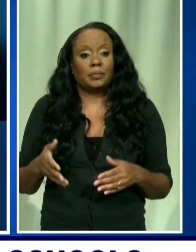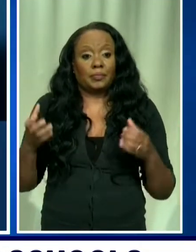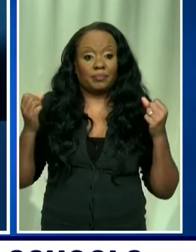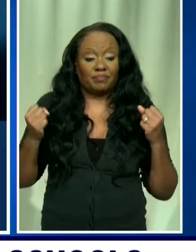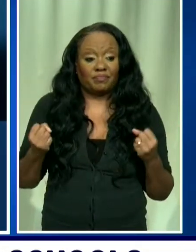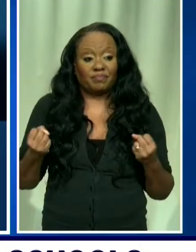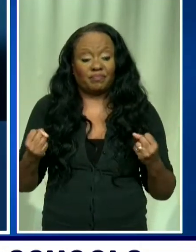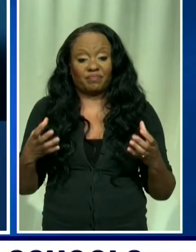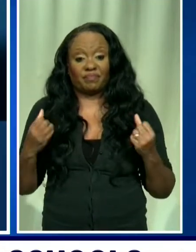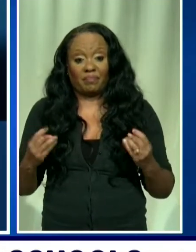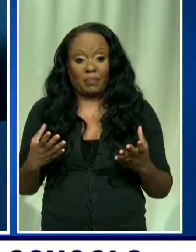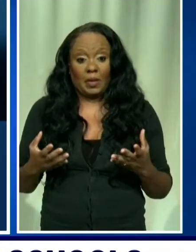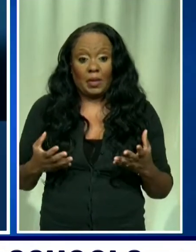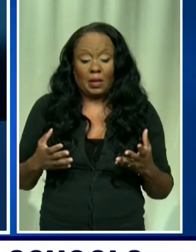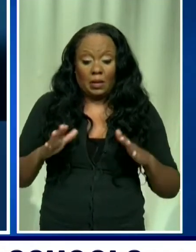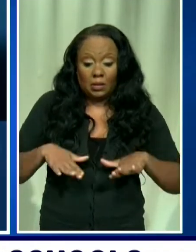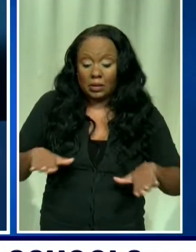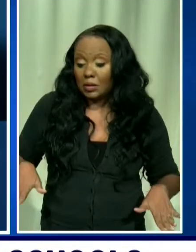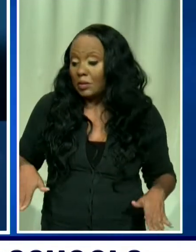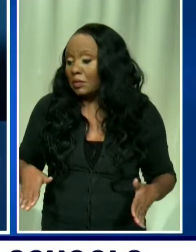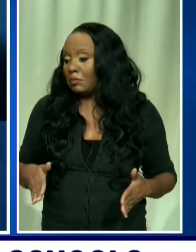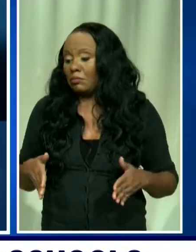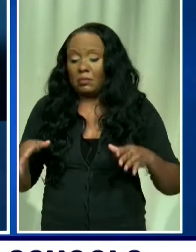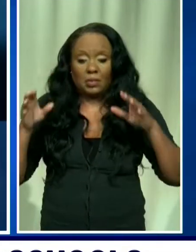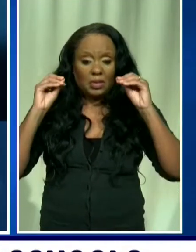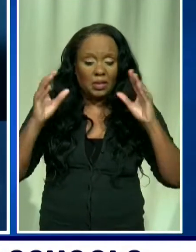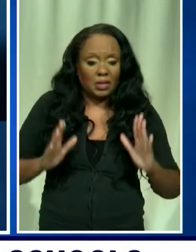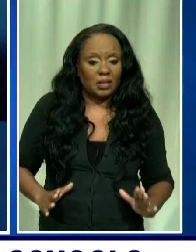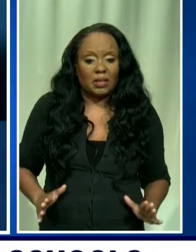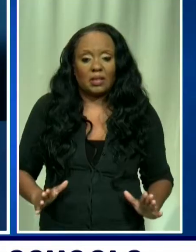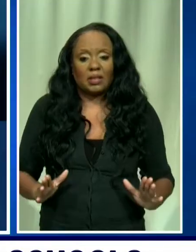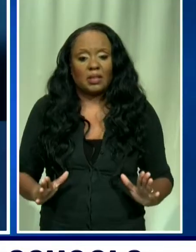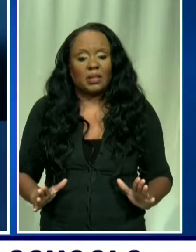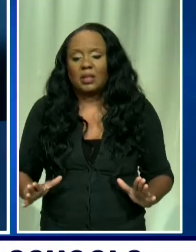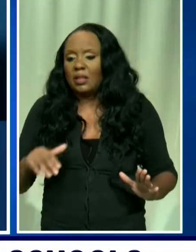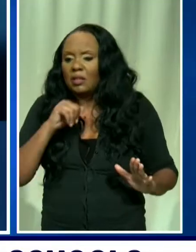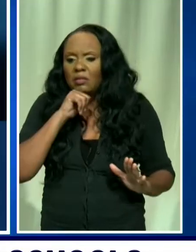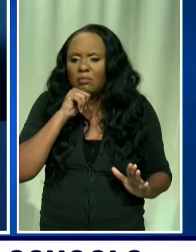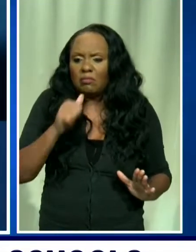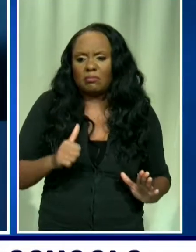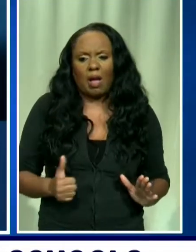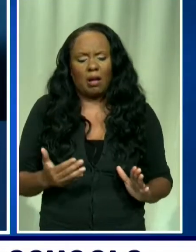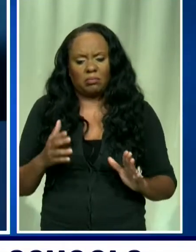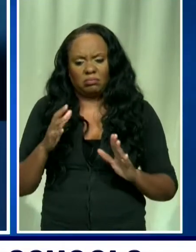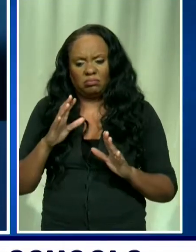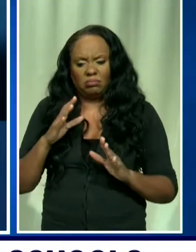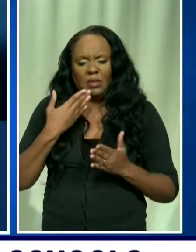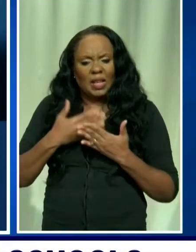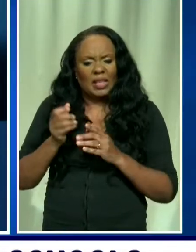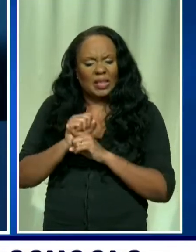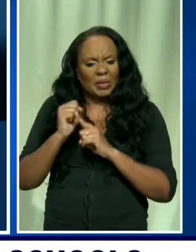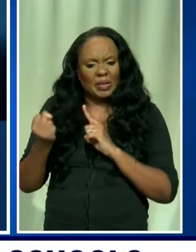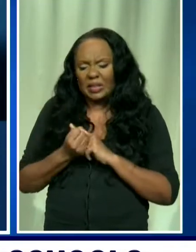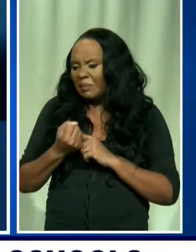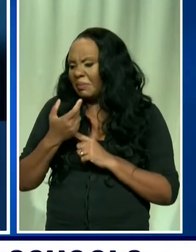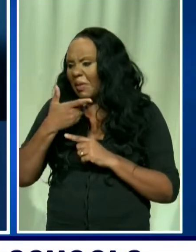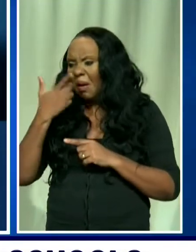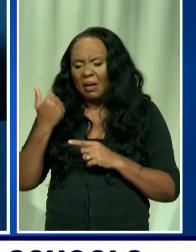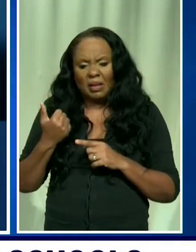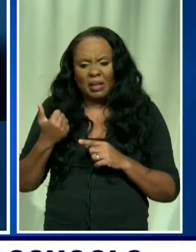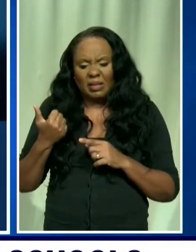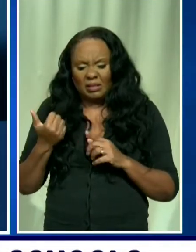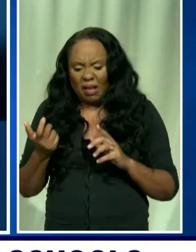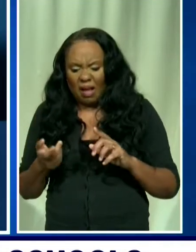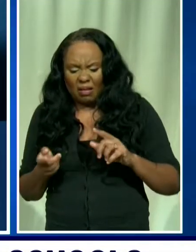being disadvantaged due to the relocation. Once again, the BUT calls for the